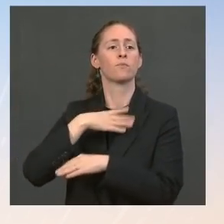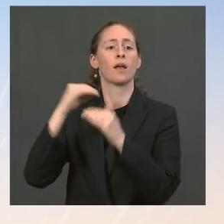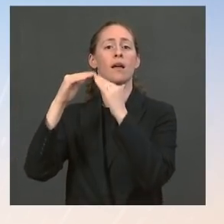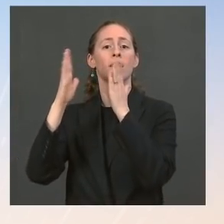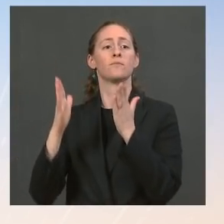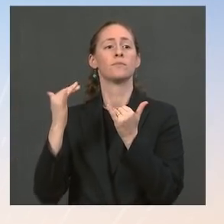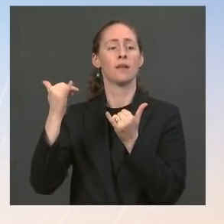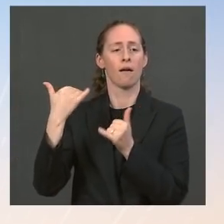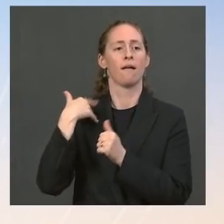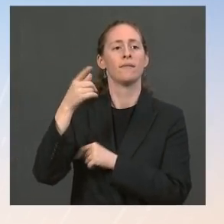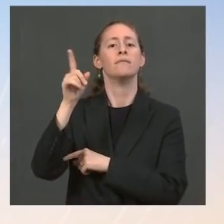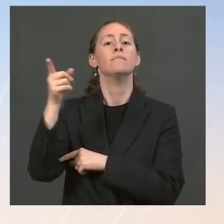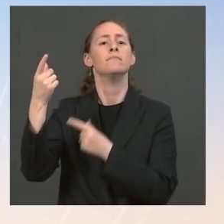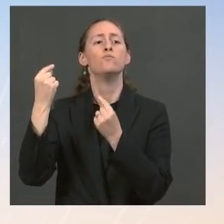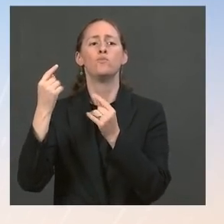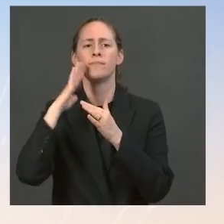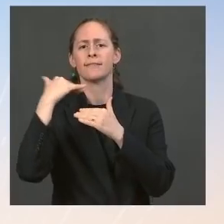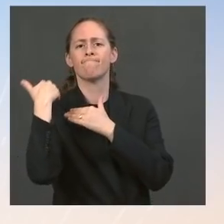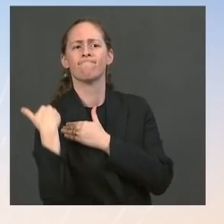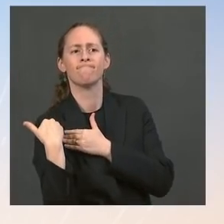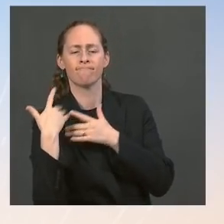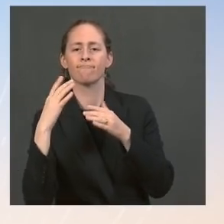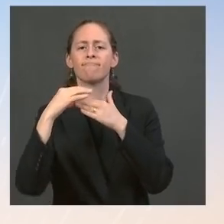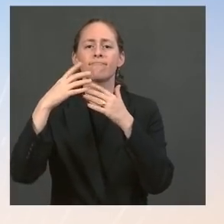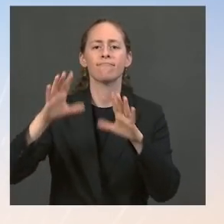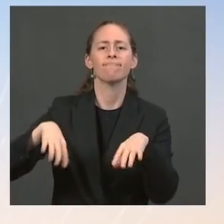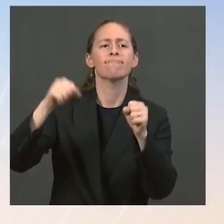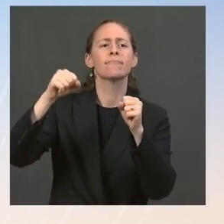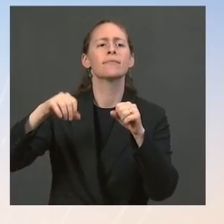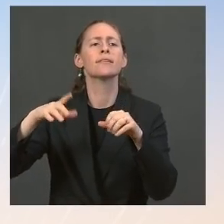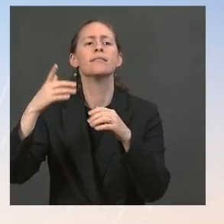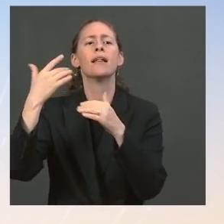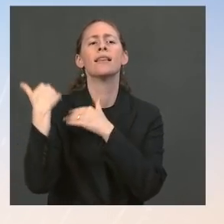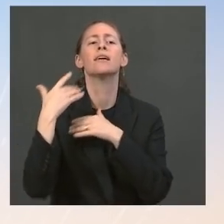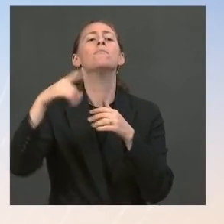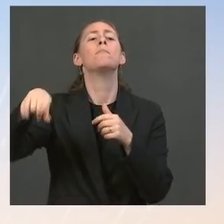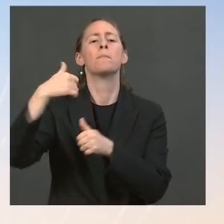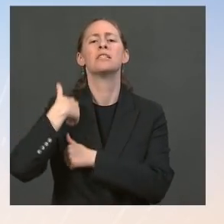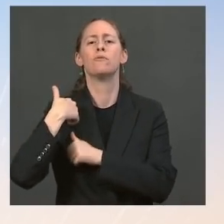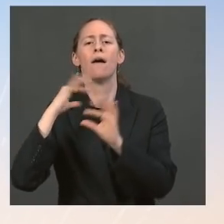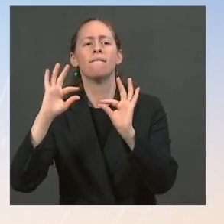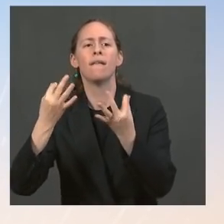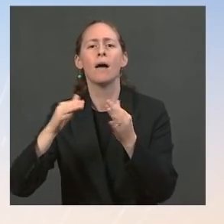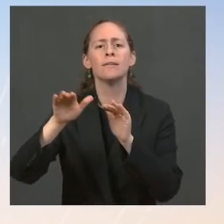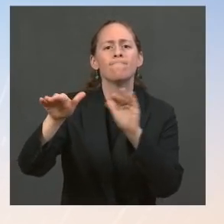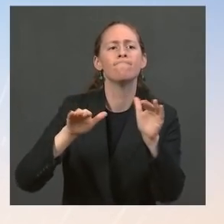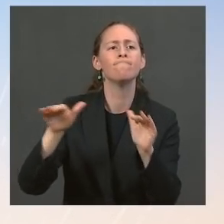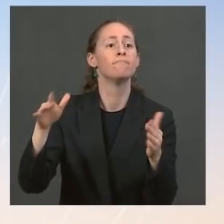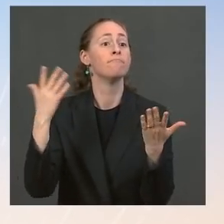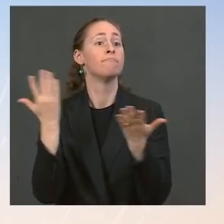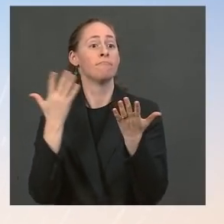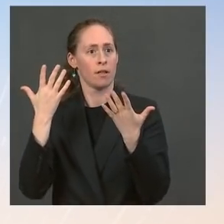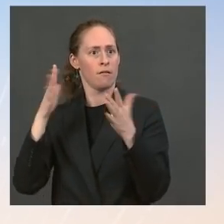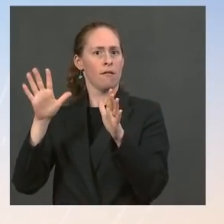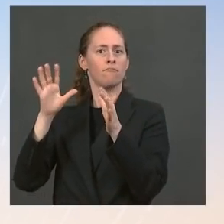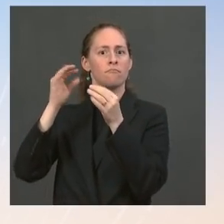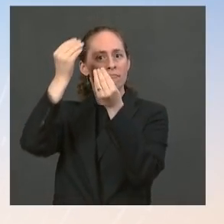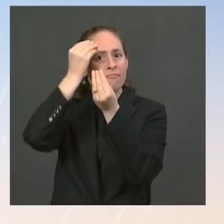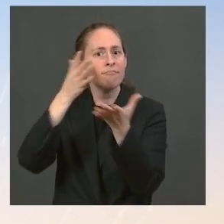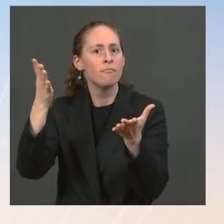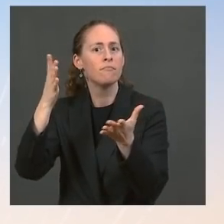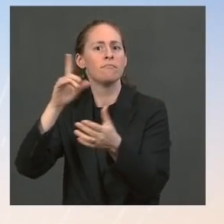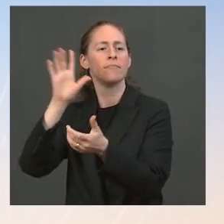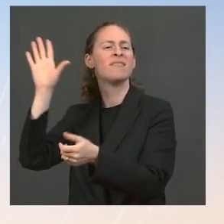support military families and the National Security Council released a White House report signed by the President and secretaries of 15 executive